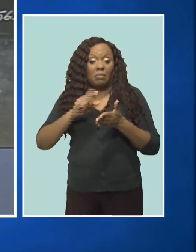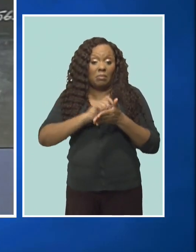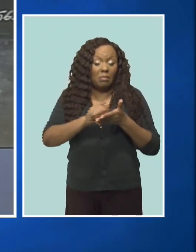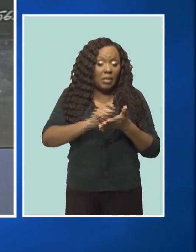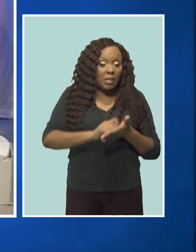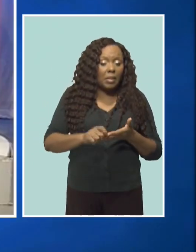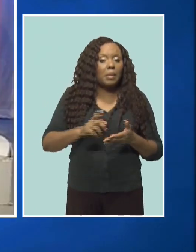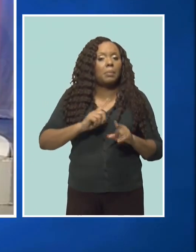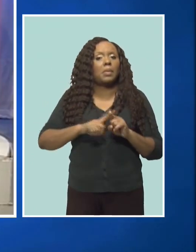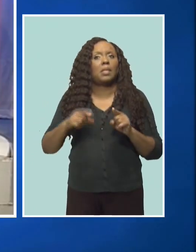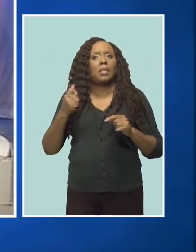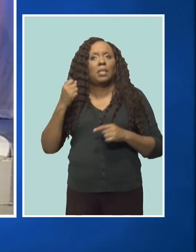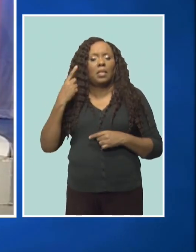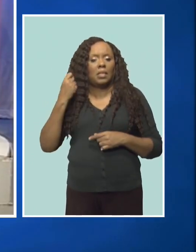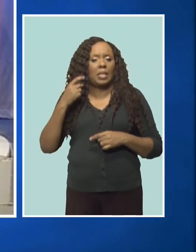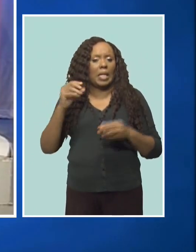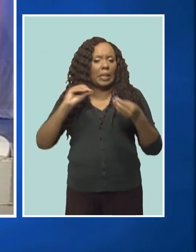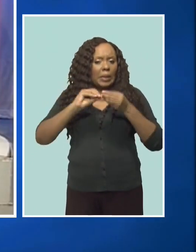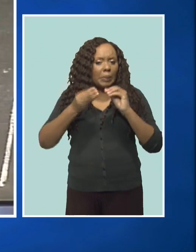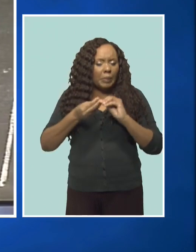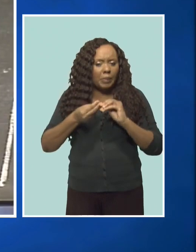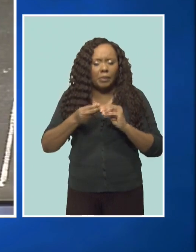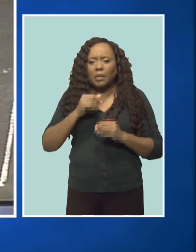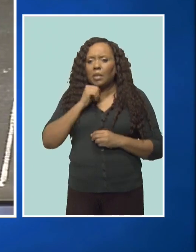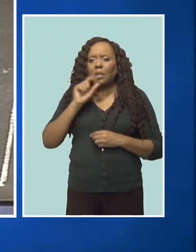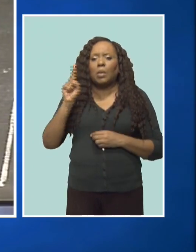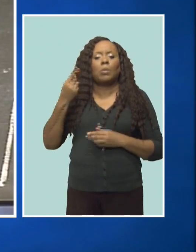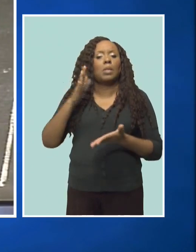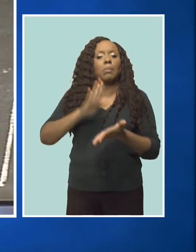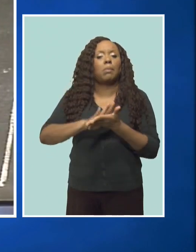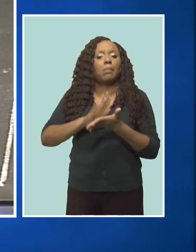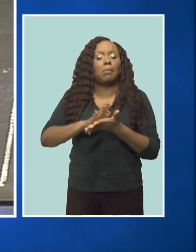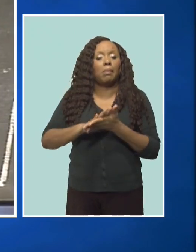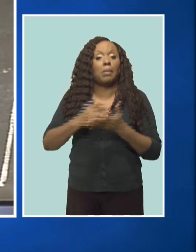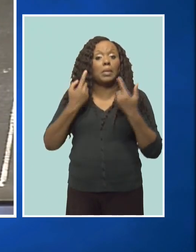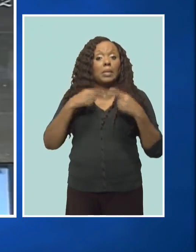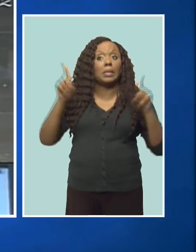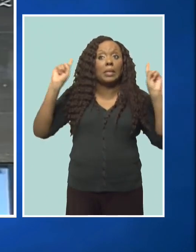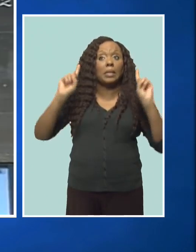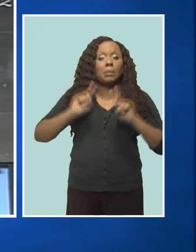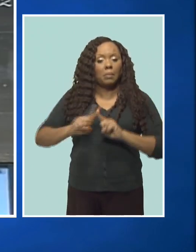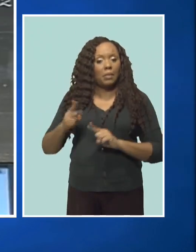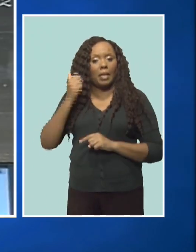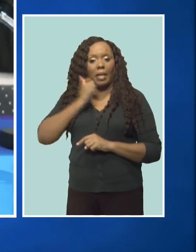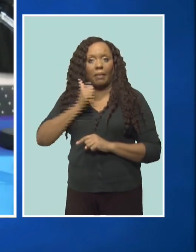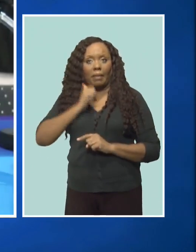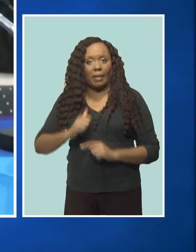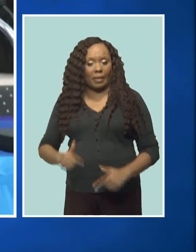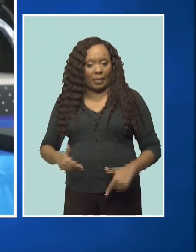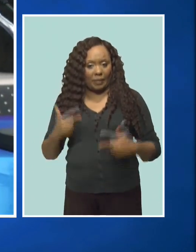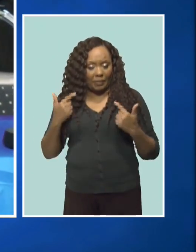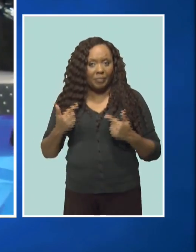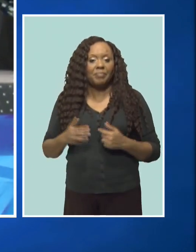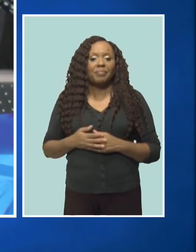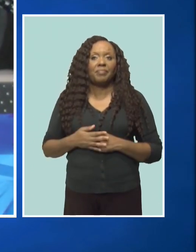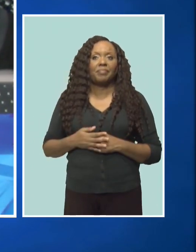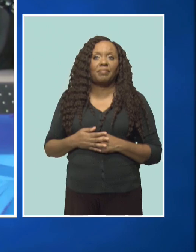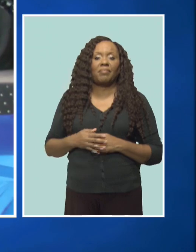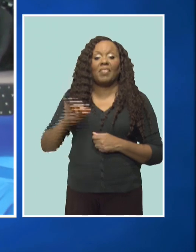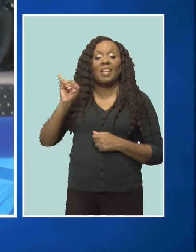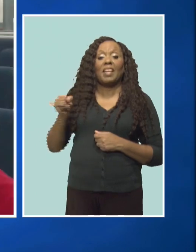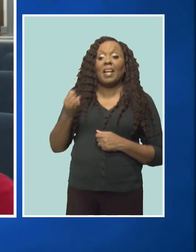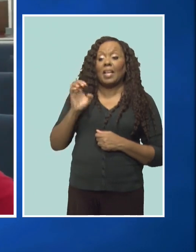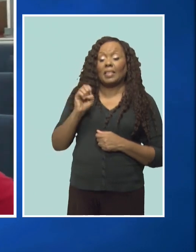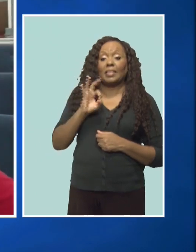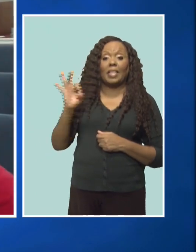to read and write and can work with numbers, not only for academic success, but also for everyday life. The man of the moment, Mr. Broom,